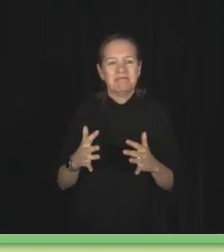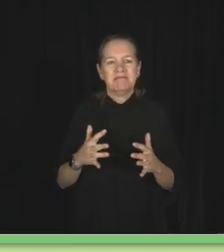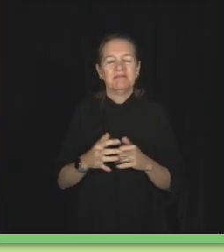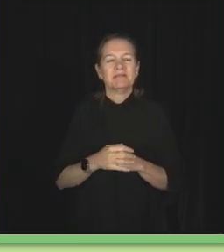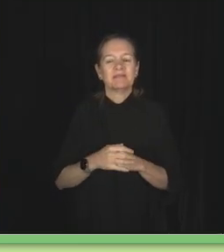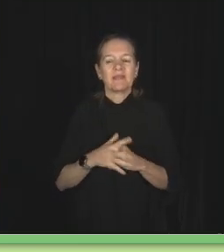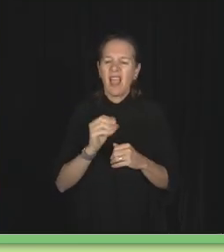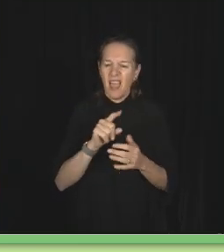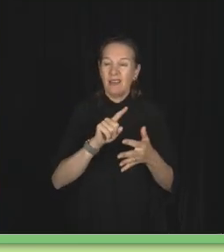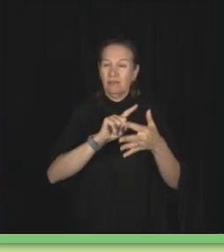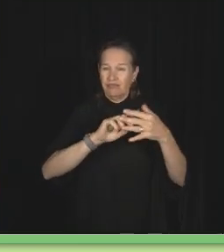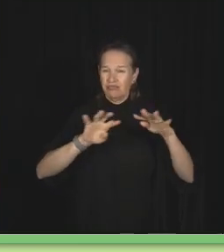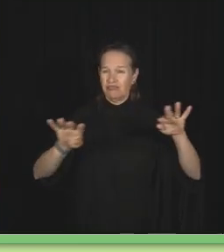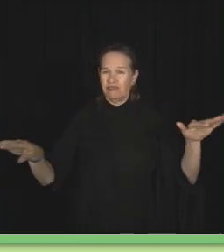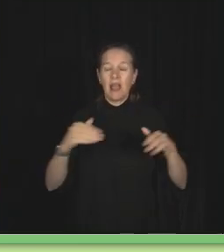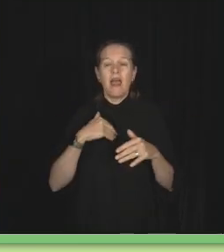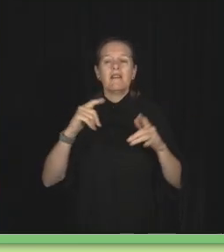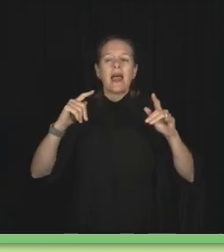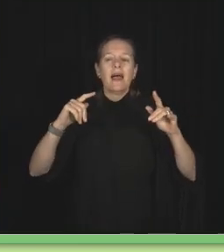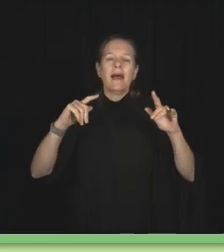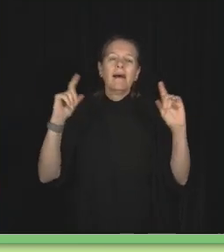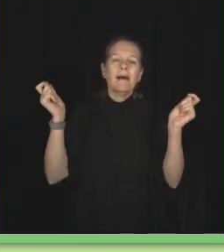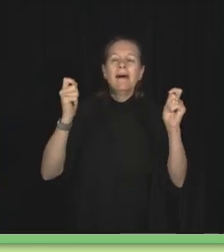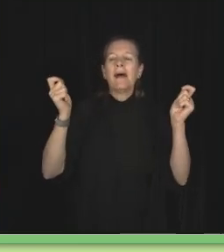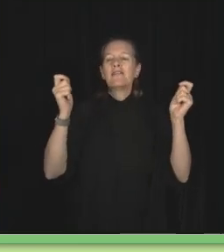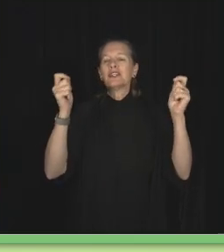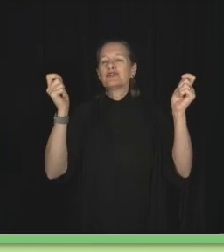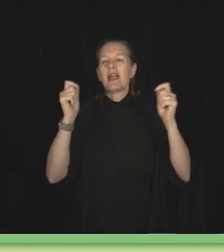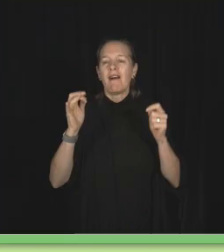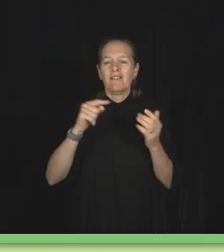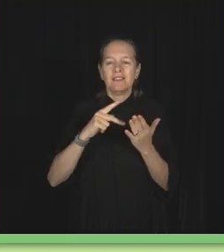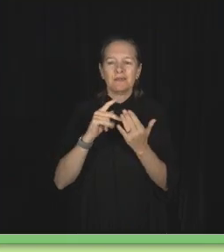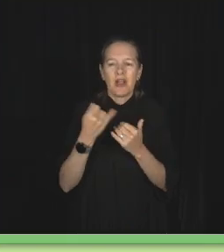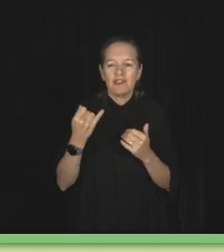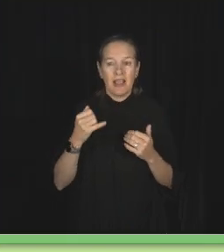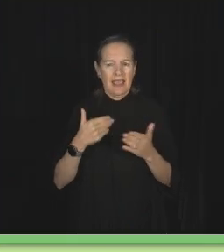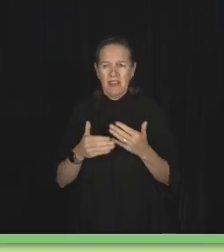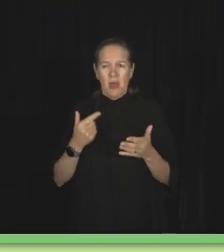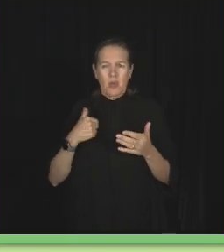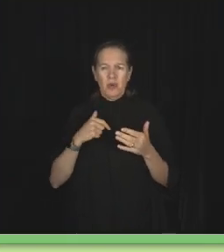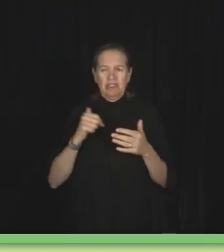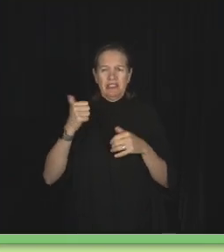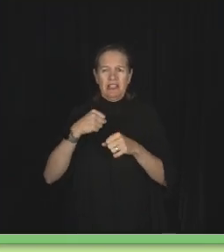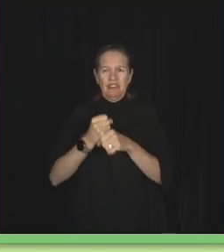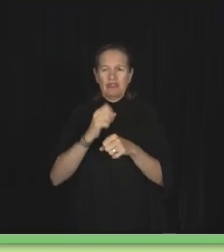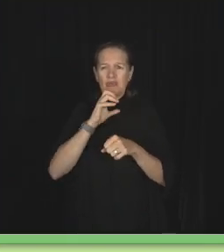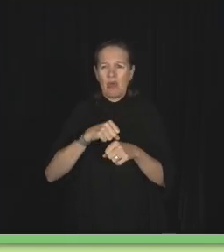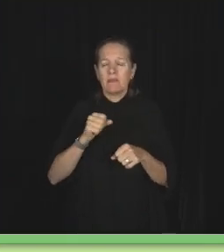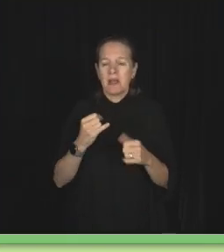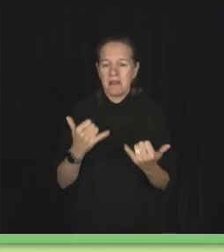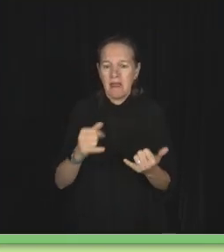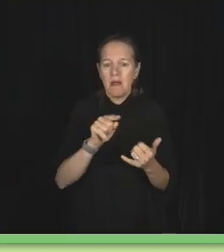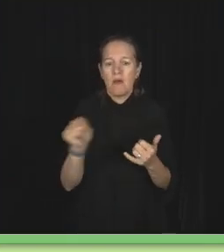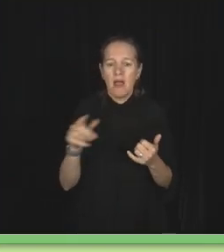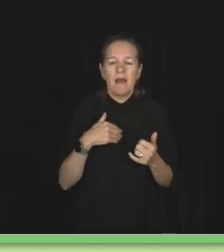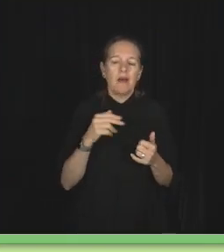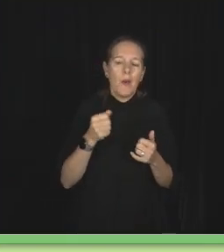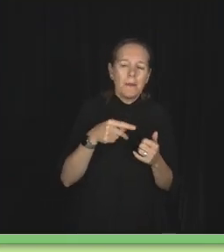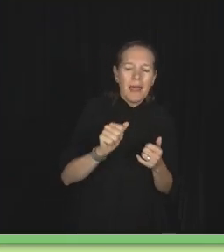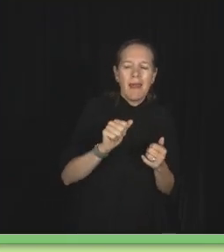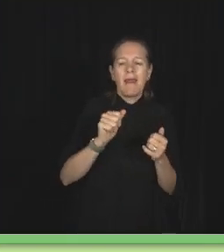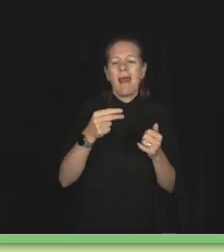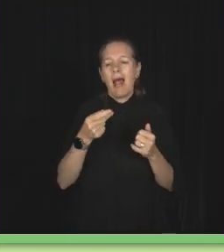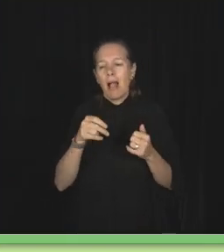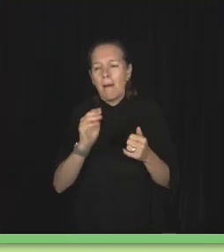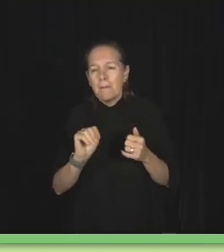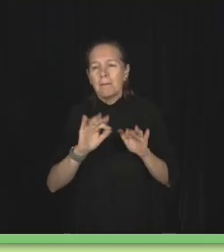And then we had some project anniversaries. Even though CNCF is about 10 years old, we had some projects that turned 10 this year, OPA, Helm, et cetera.